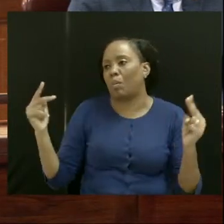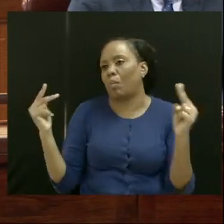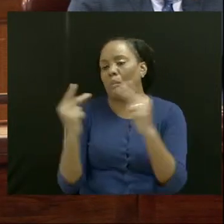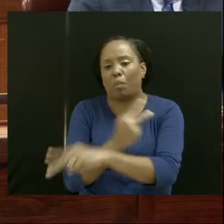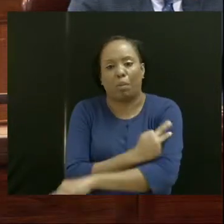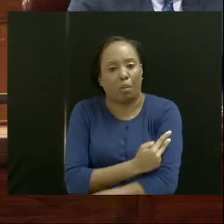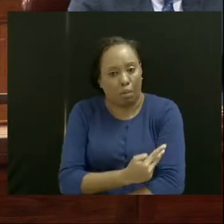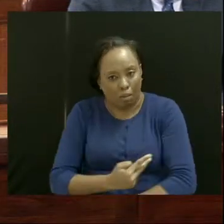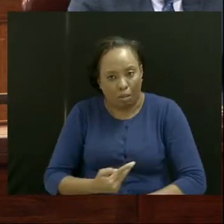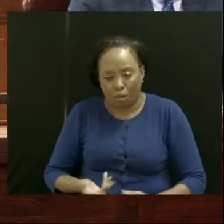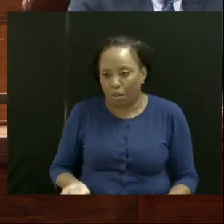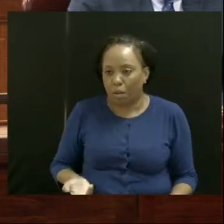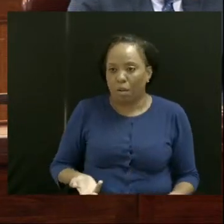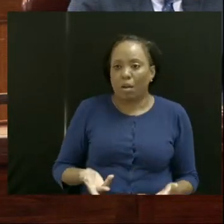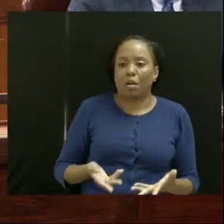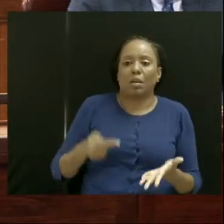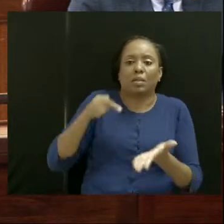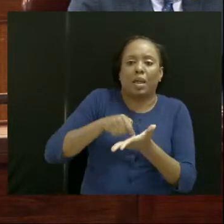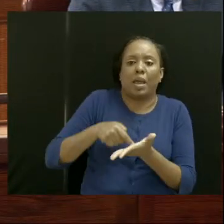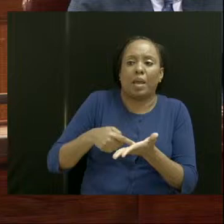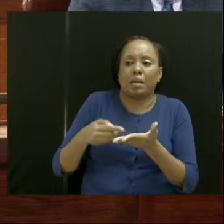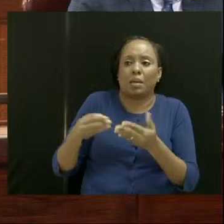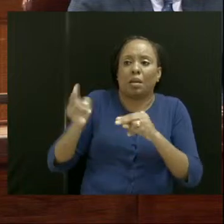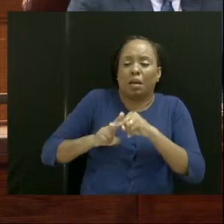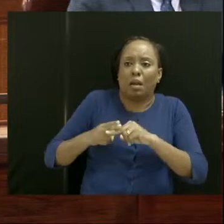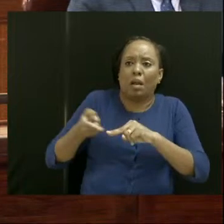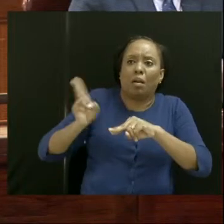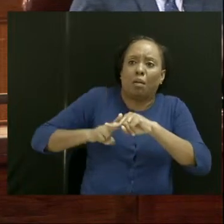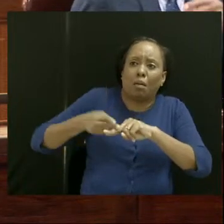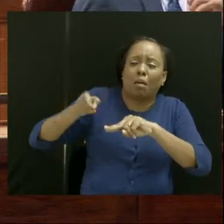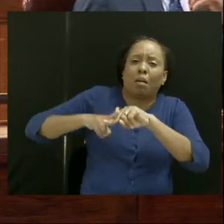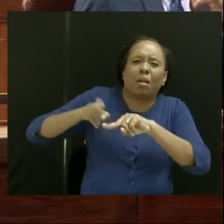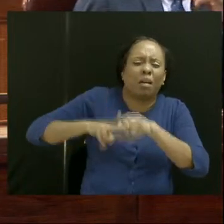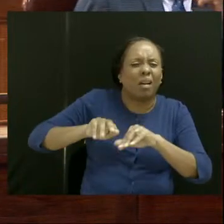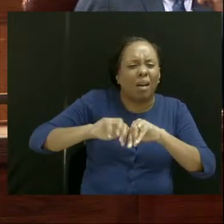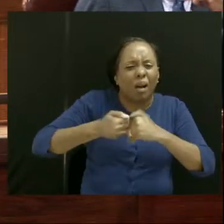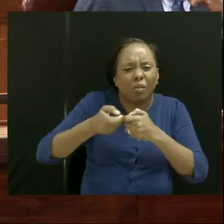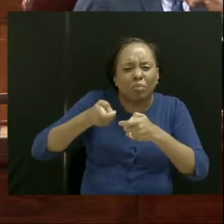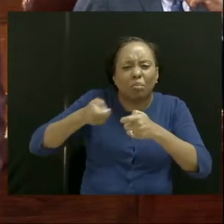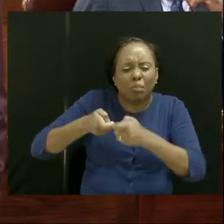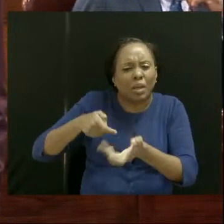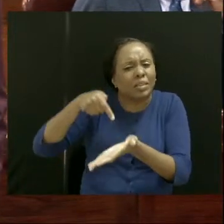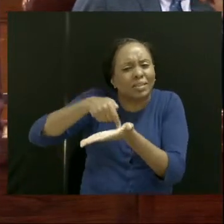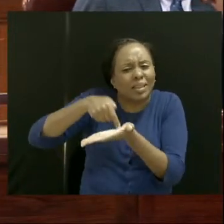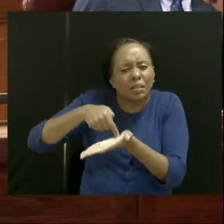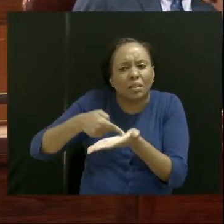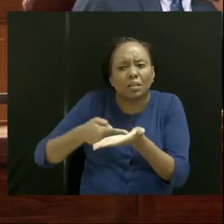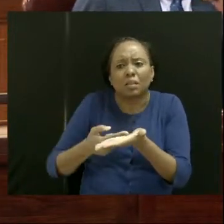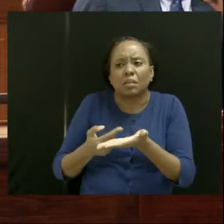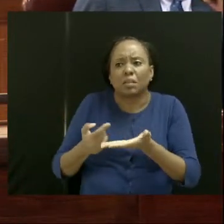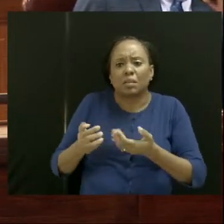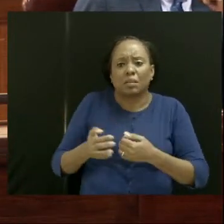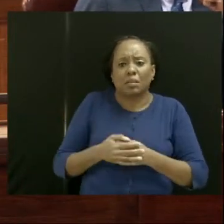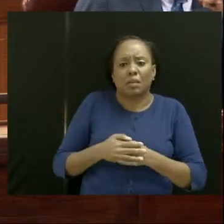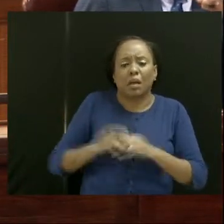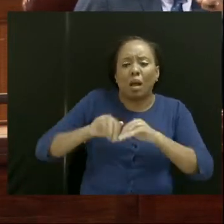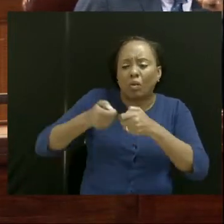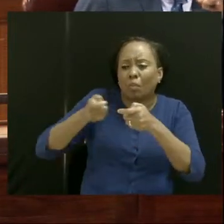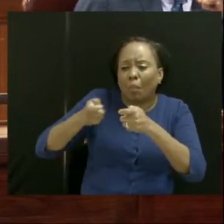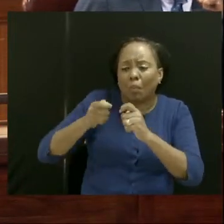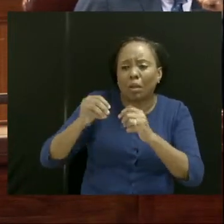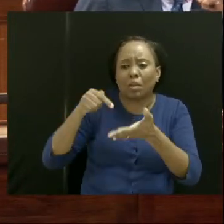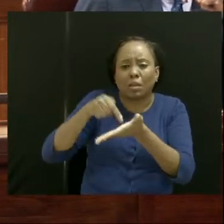found. But we're talking about the management of high debt levels in a